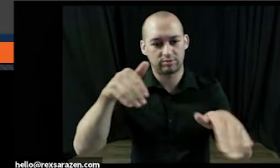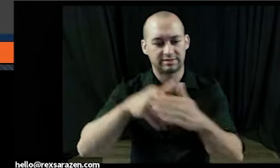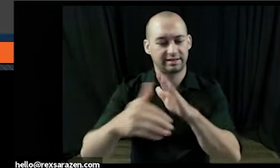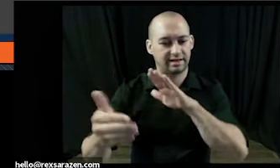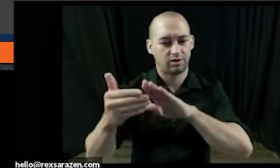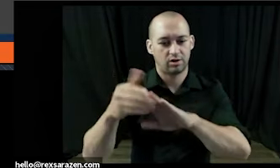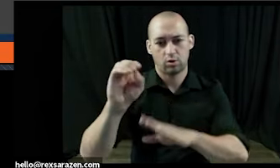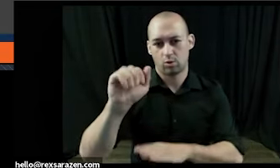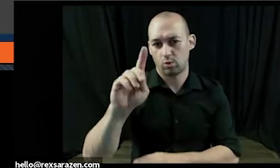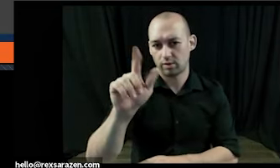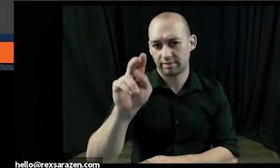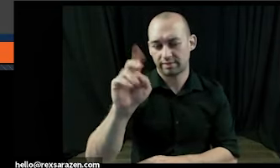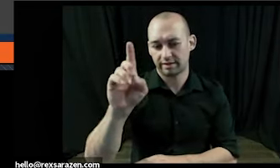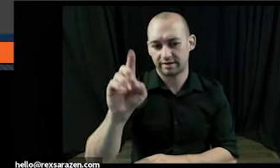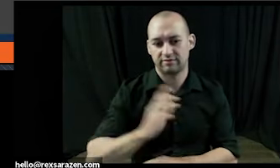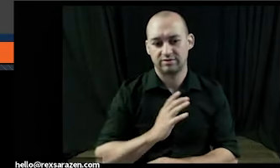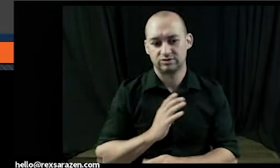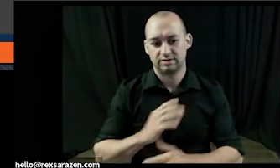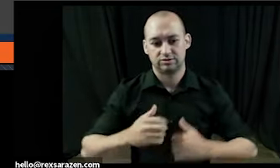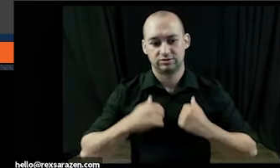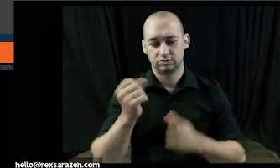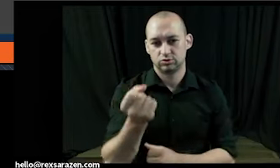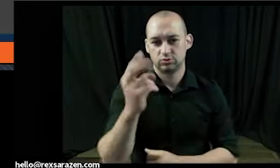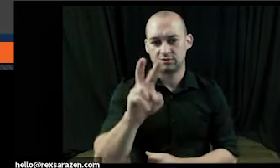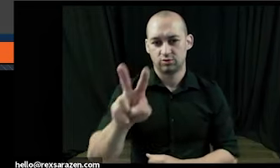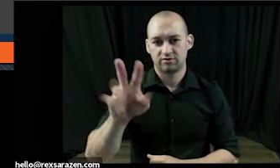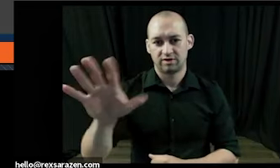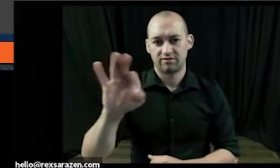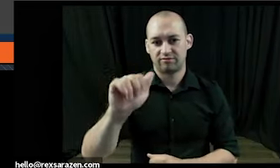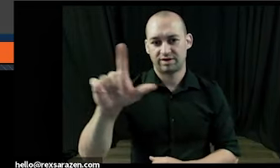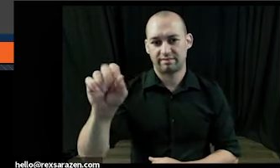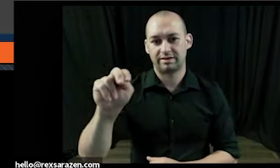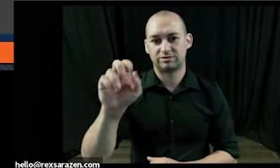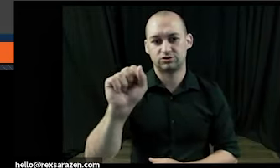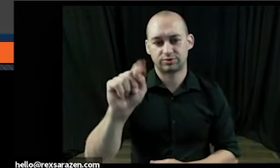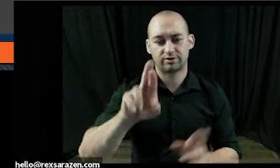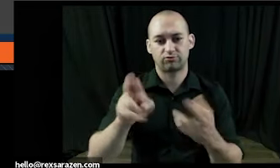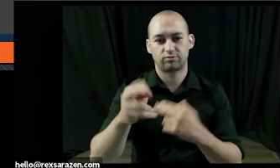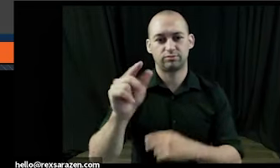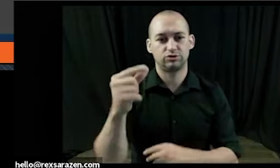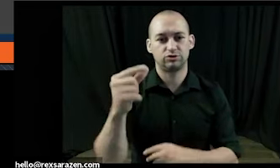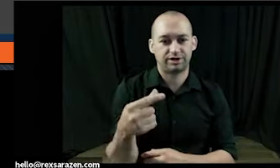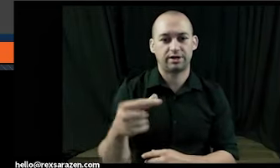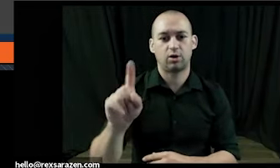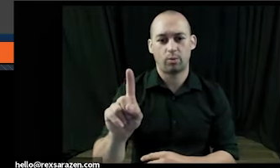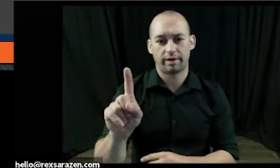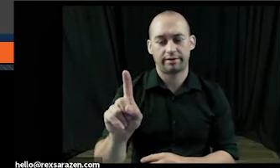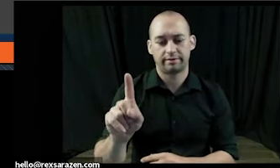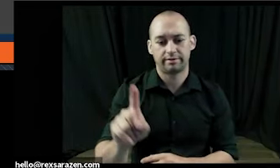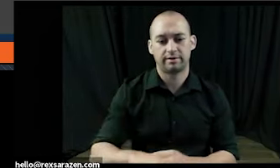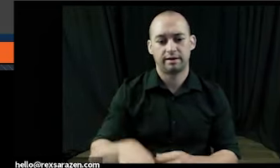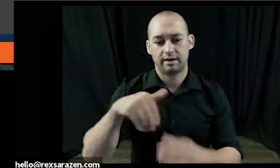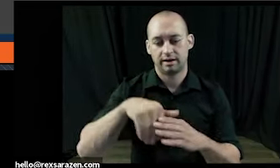is 1225 Fallon Street, room G as in George 1 in